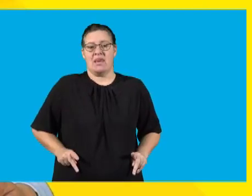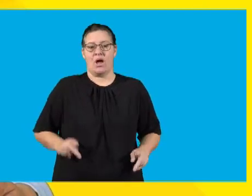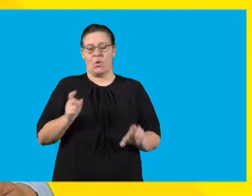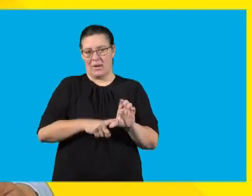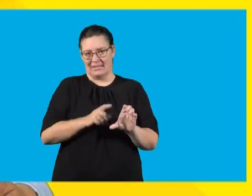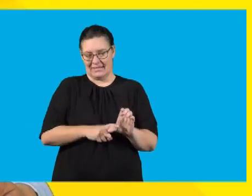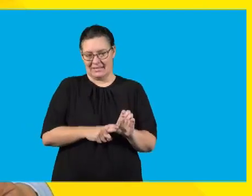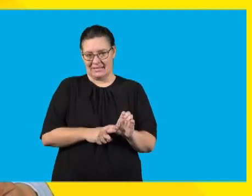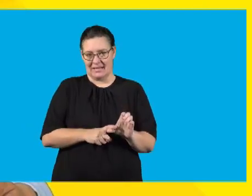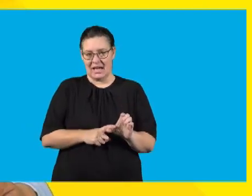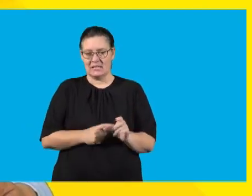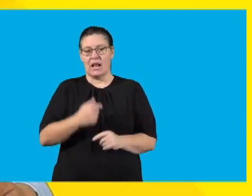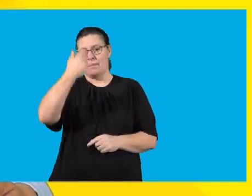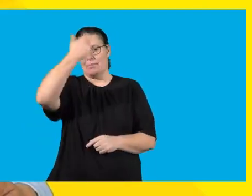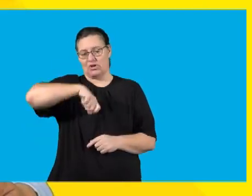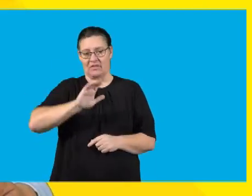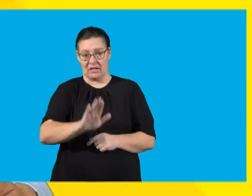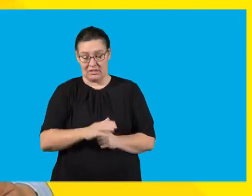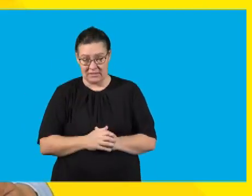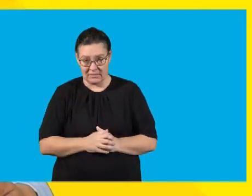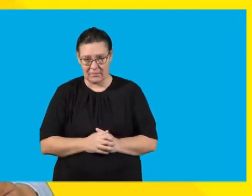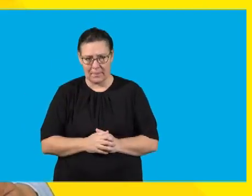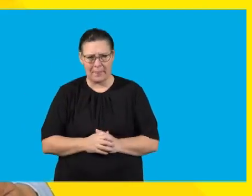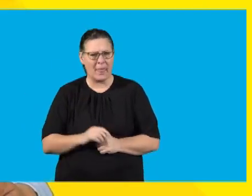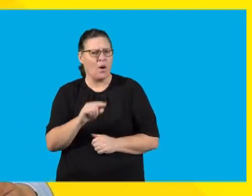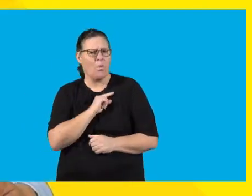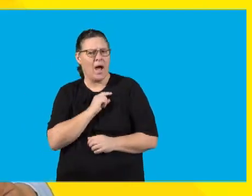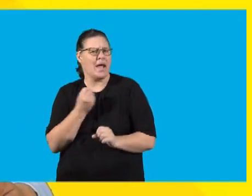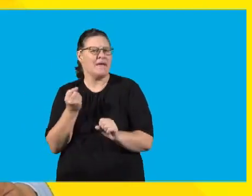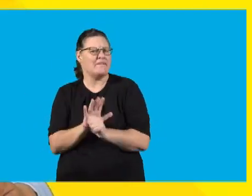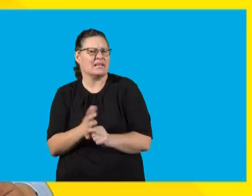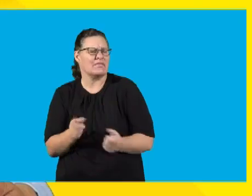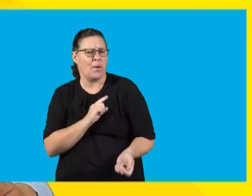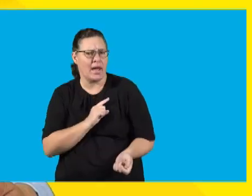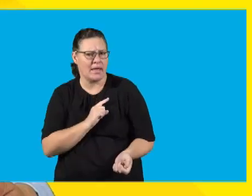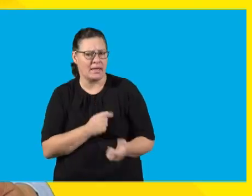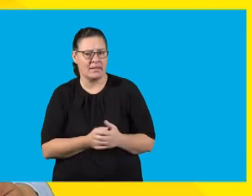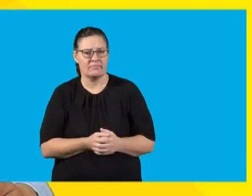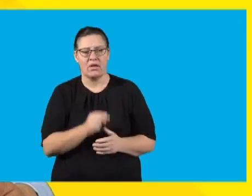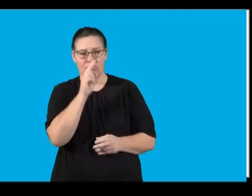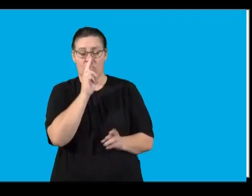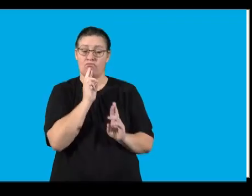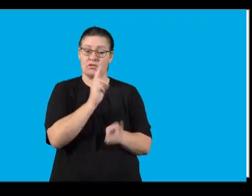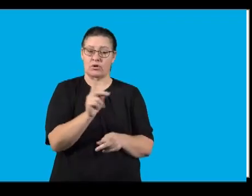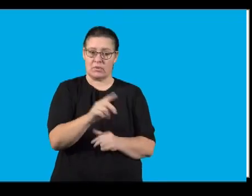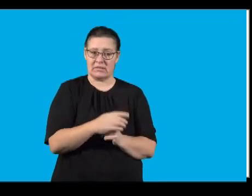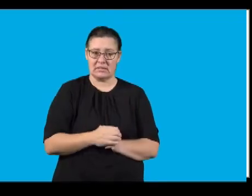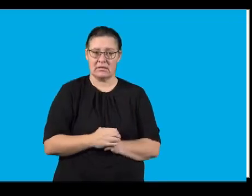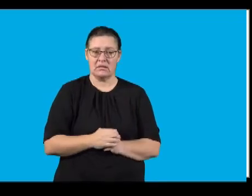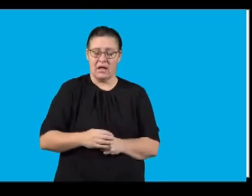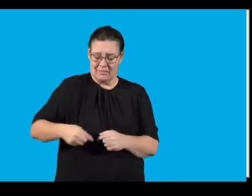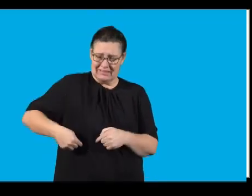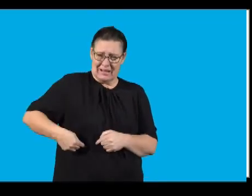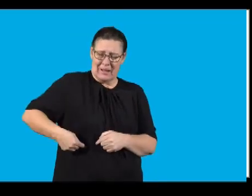right, so therefore the figure of speech is identified as a personification. But now why is it effective? Let's see what our response